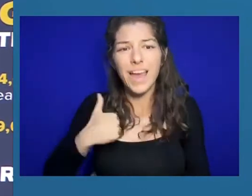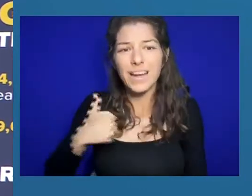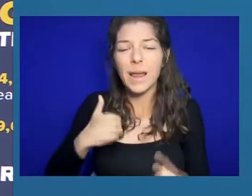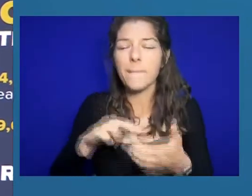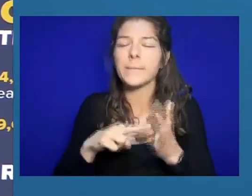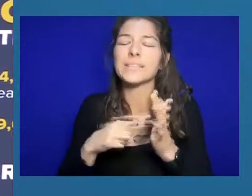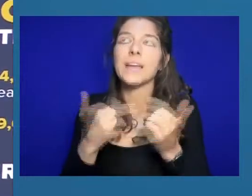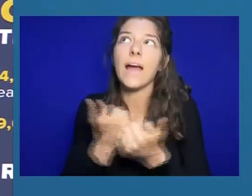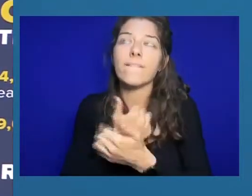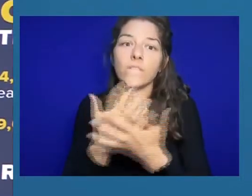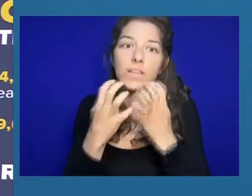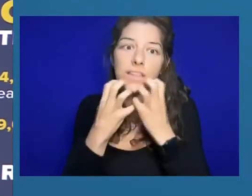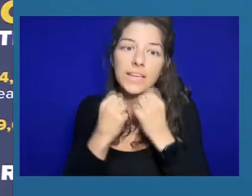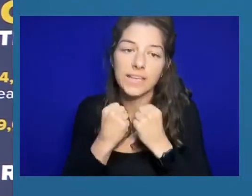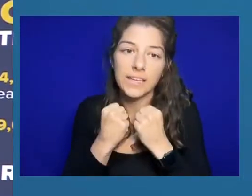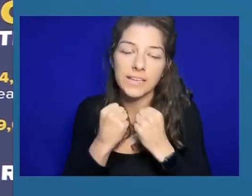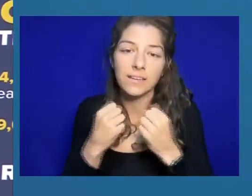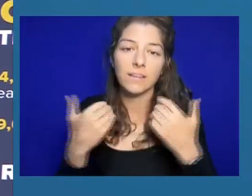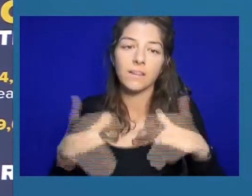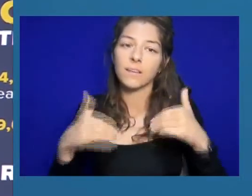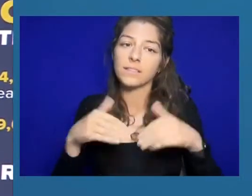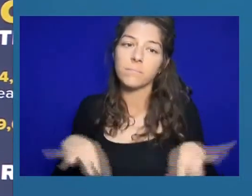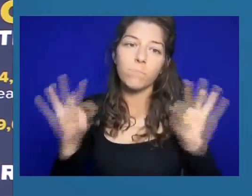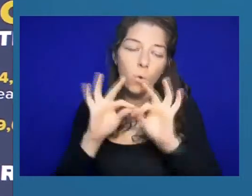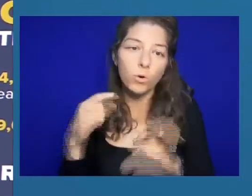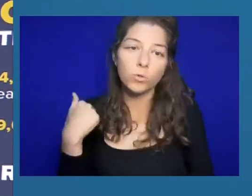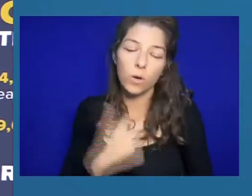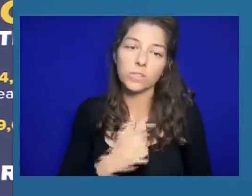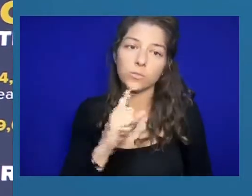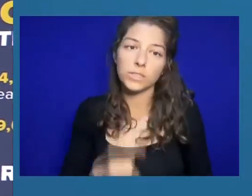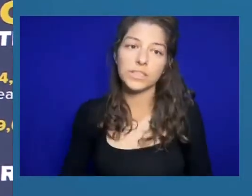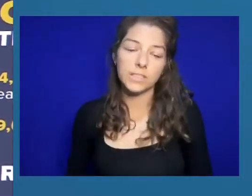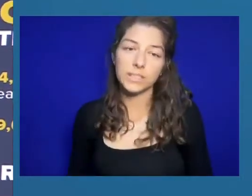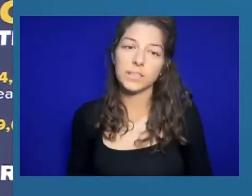everything. It is so important to us.